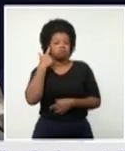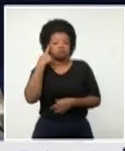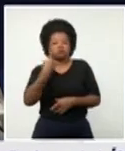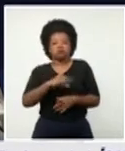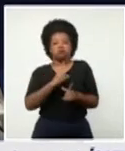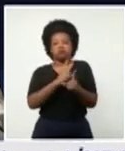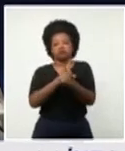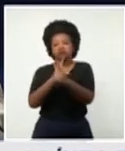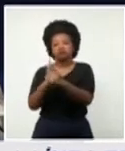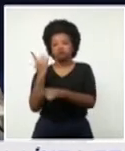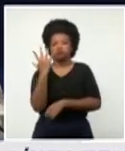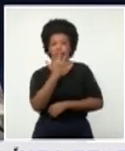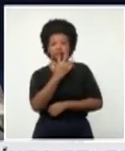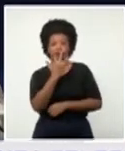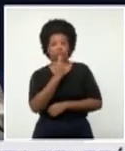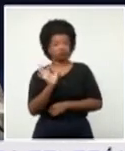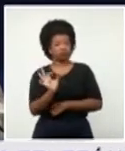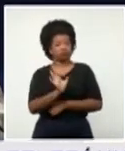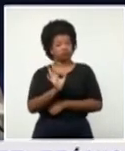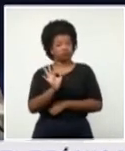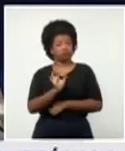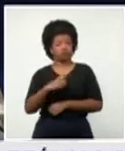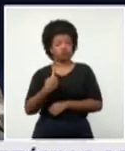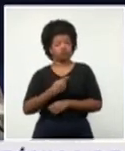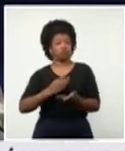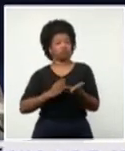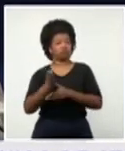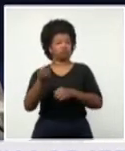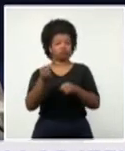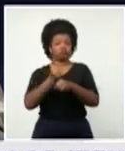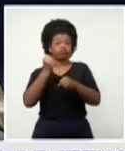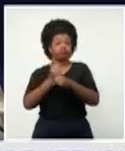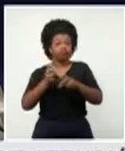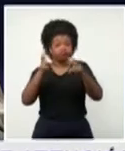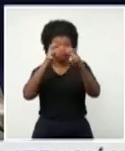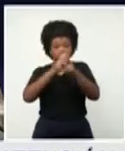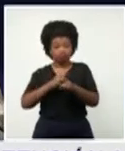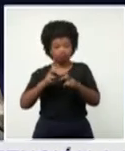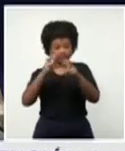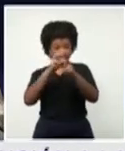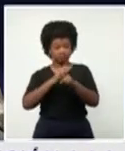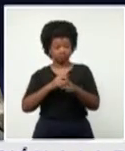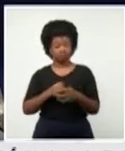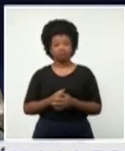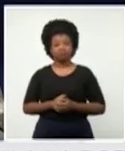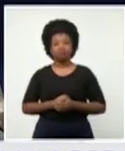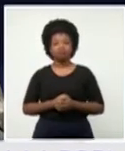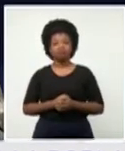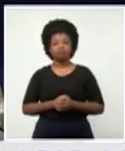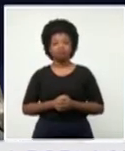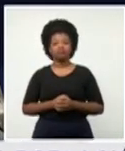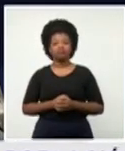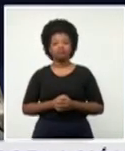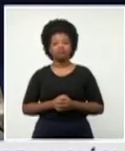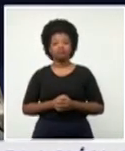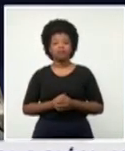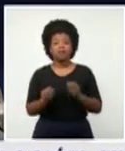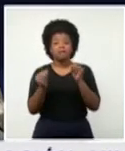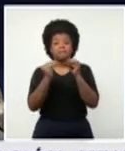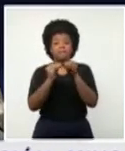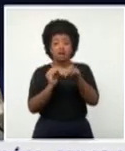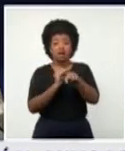the diagnosed cases, that is 3.4% of the confirmed cases, whose source of their infection has not